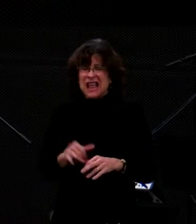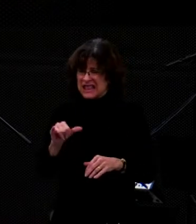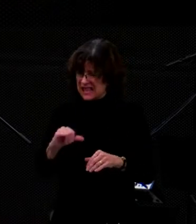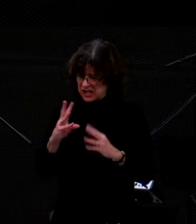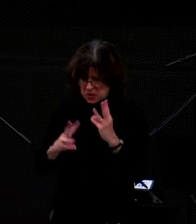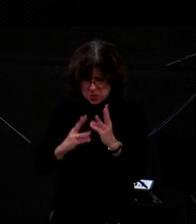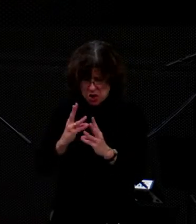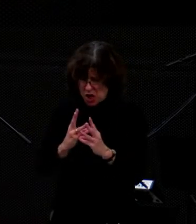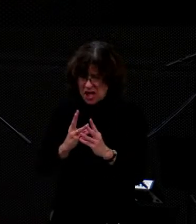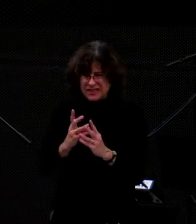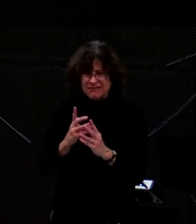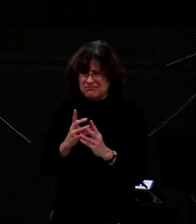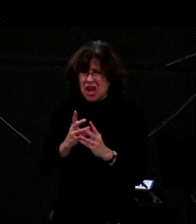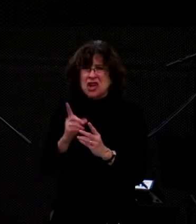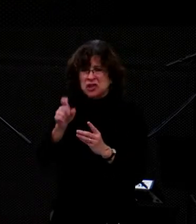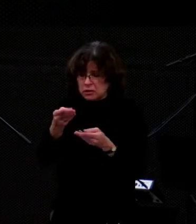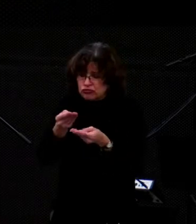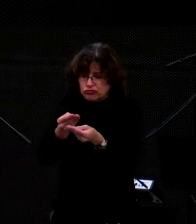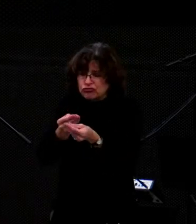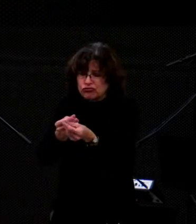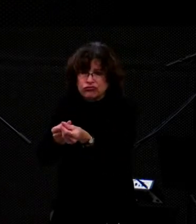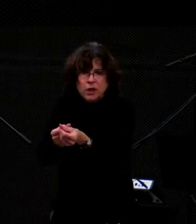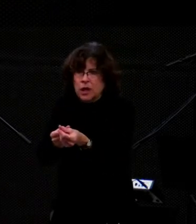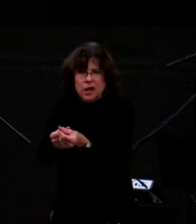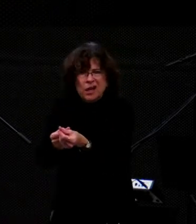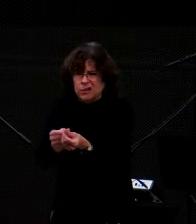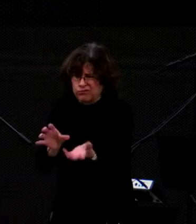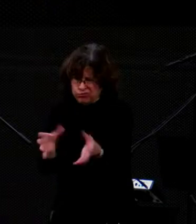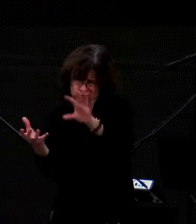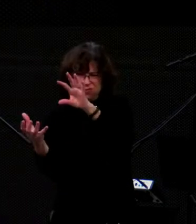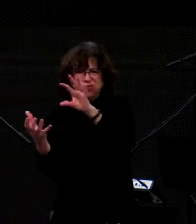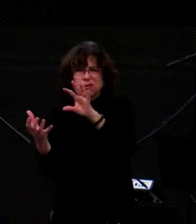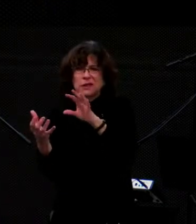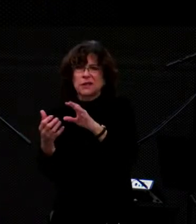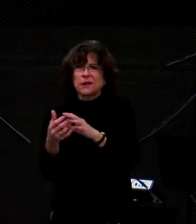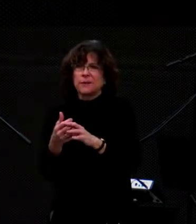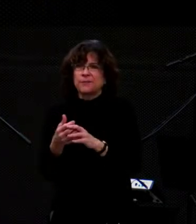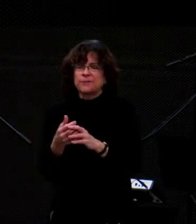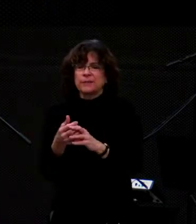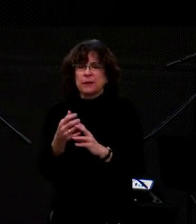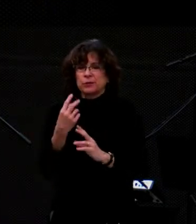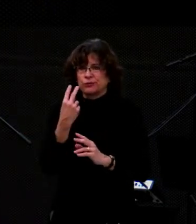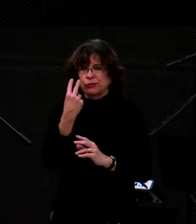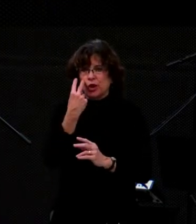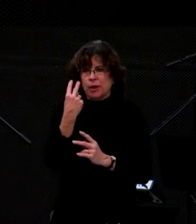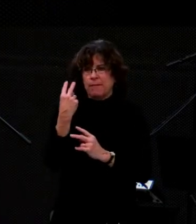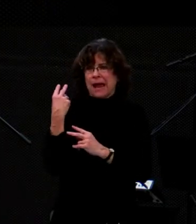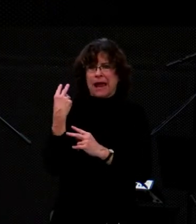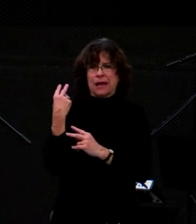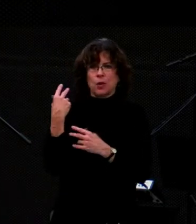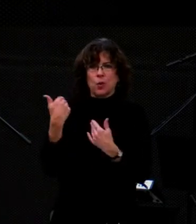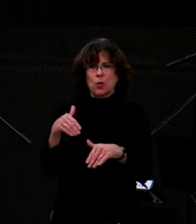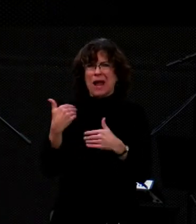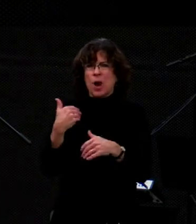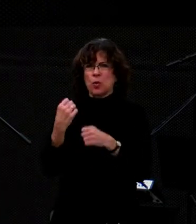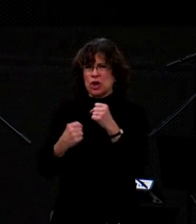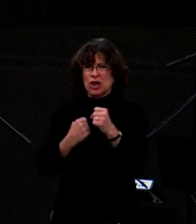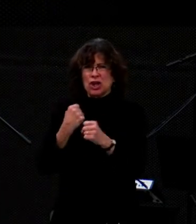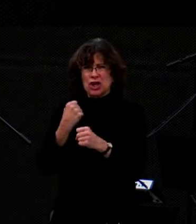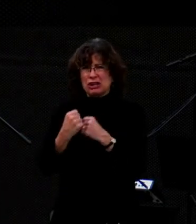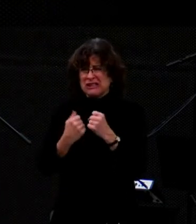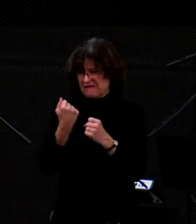is not the way that it should be. You and I are not the way that we should be. As we look at the last couple years, in many ways, we've been like, what a